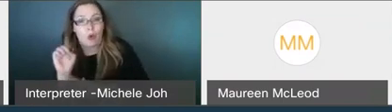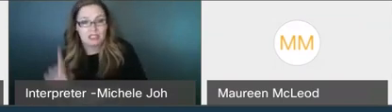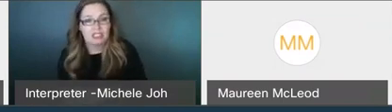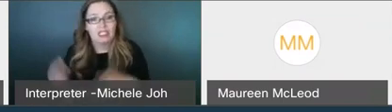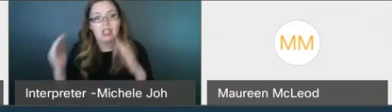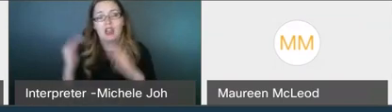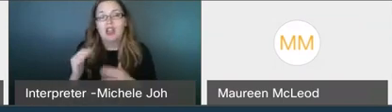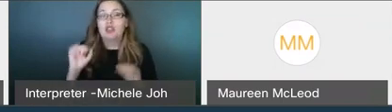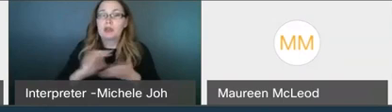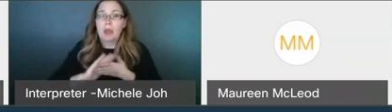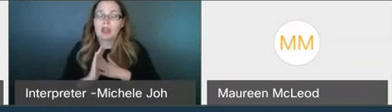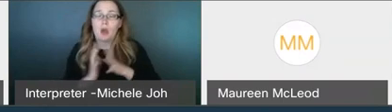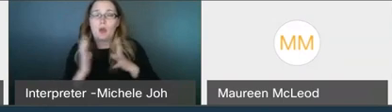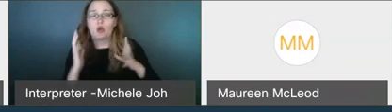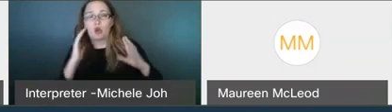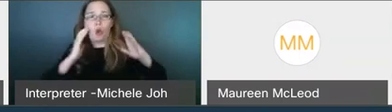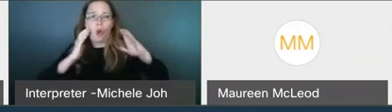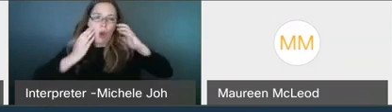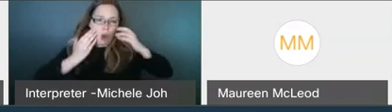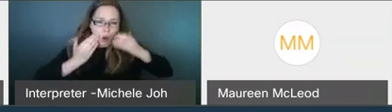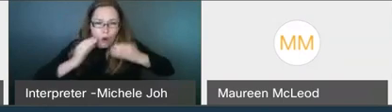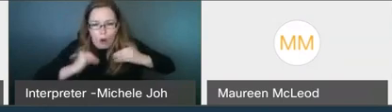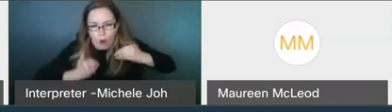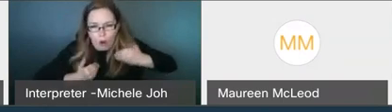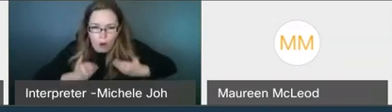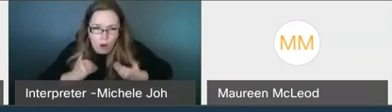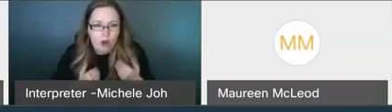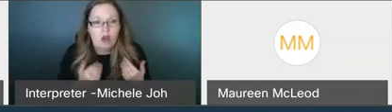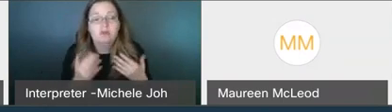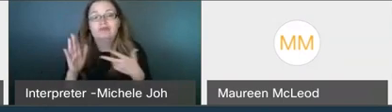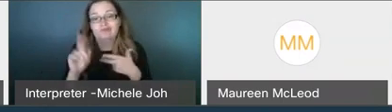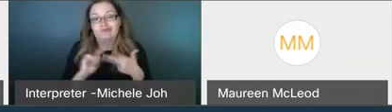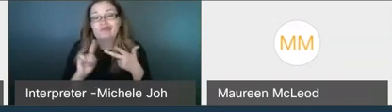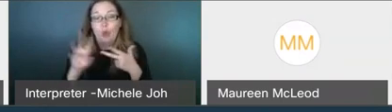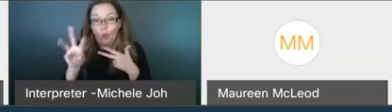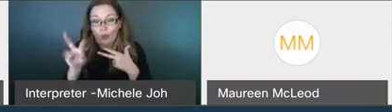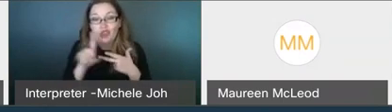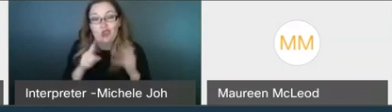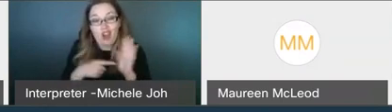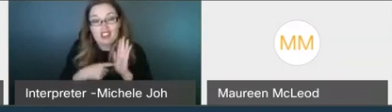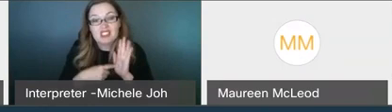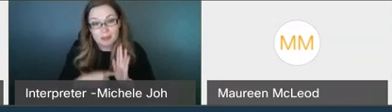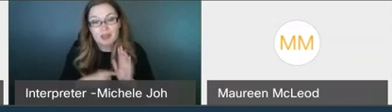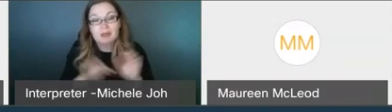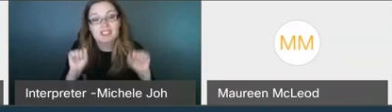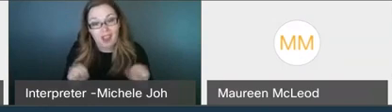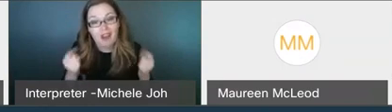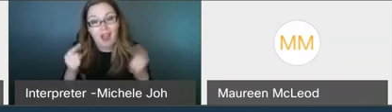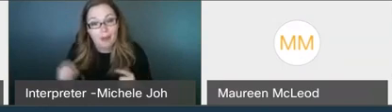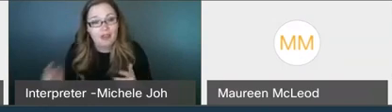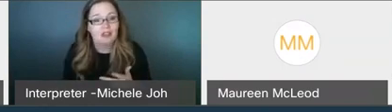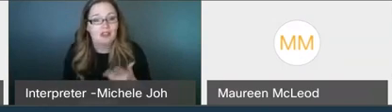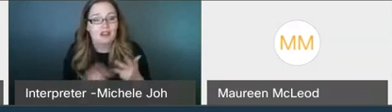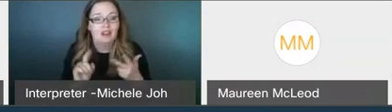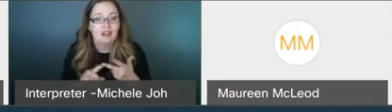someone is taking another medication. Withdrawal will occur if someone stops abruptly their use of methadone. There is a